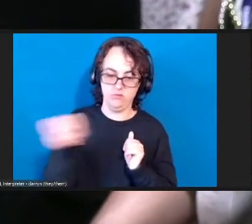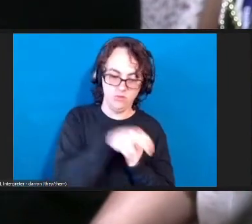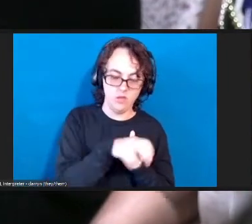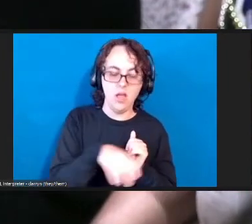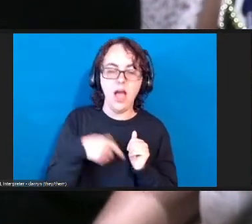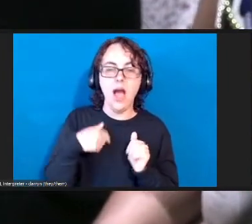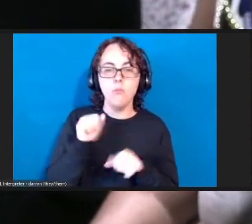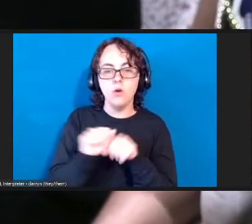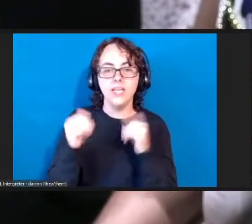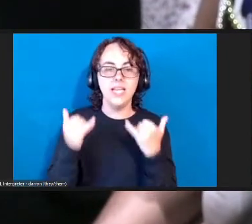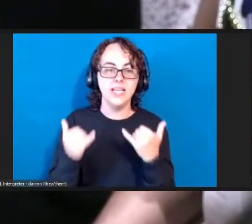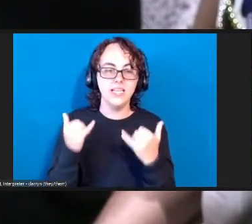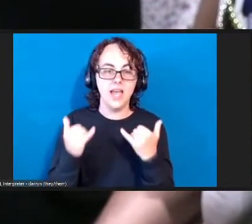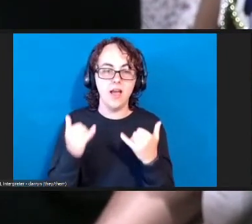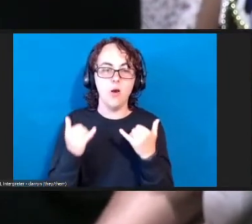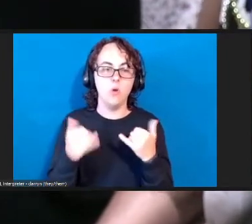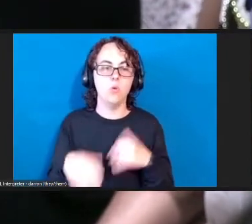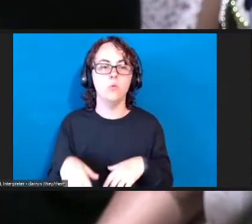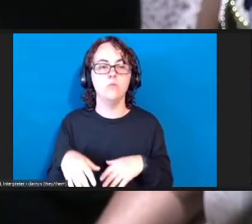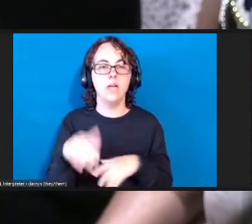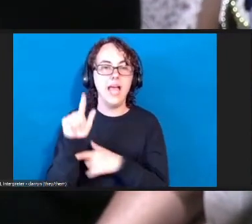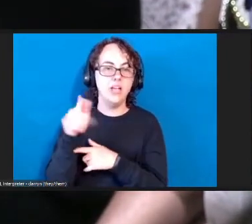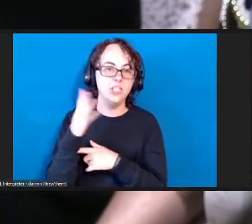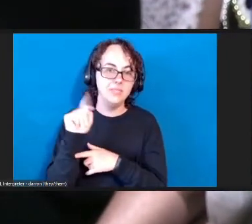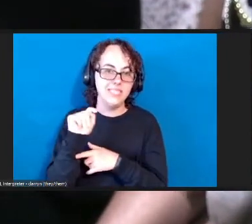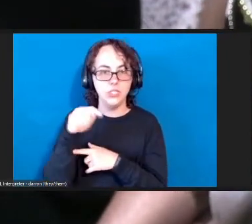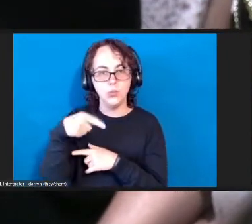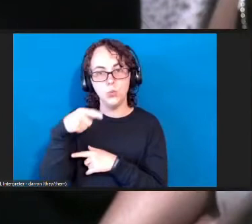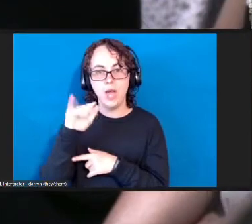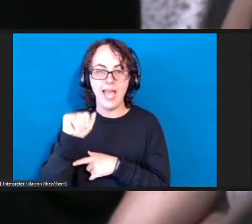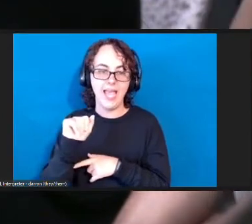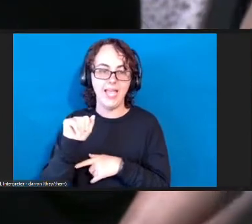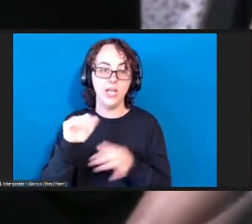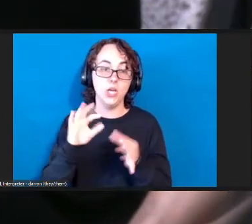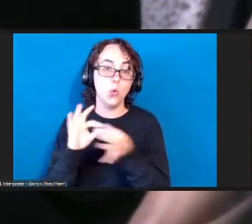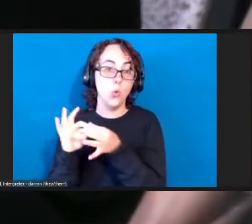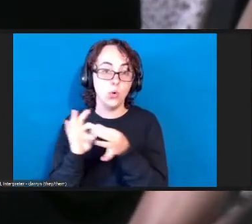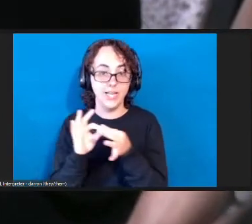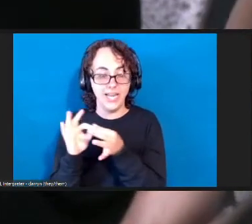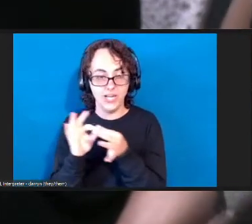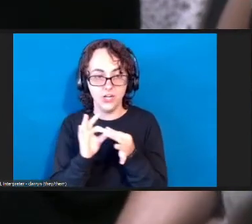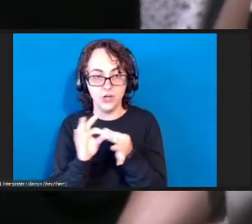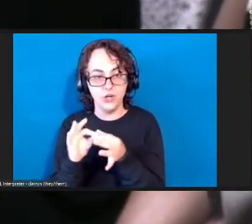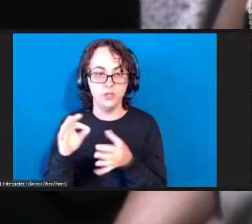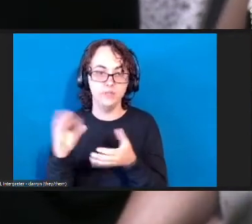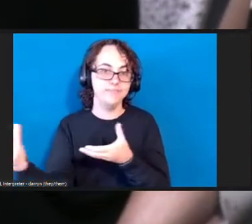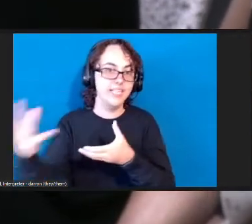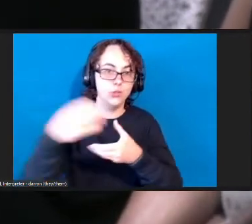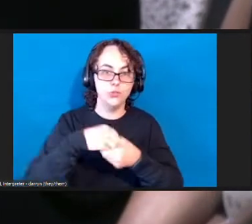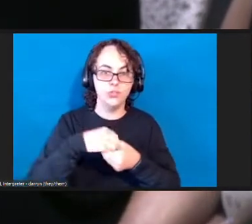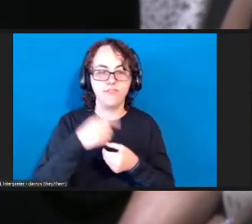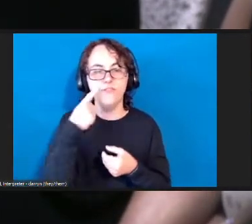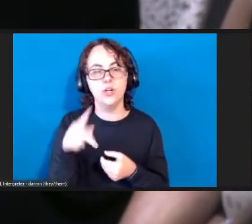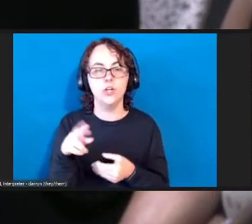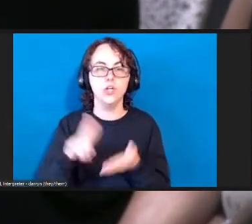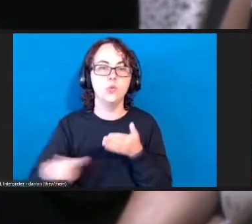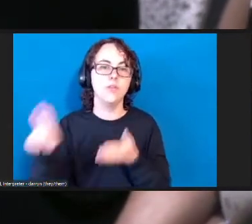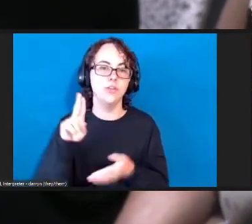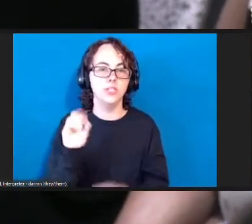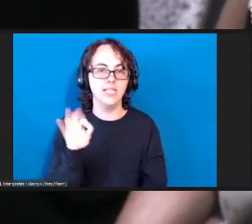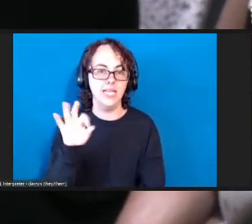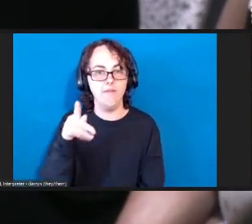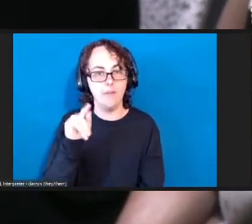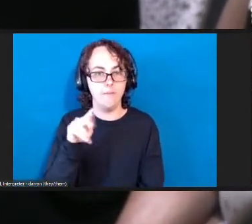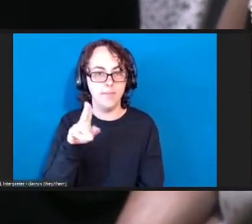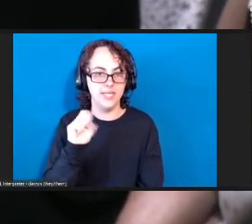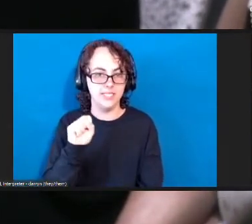inaugural LGBTQIA coordinator of belonging and inclusion at the University of Pittsburgh. They don't know what that